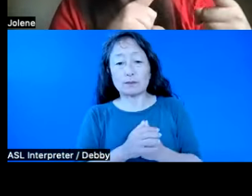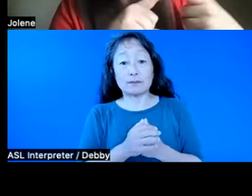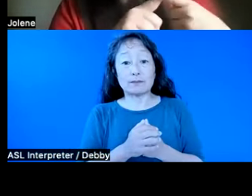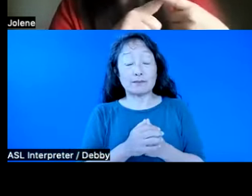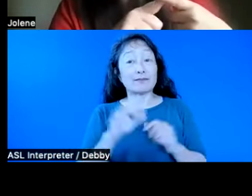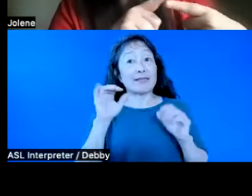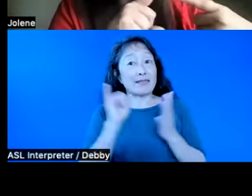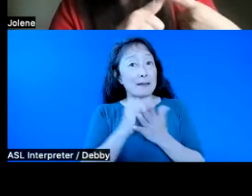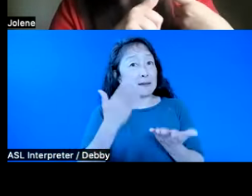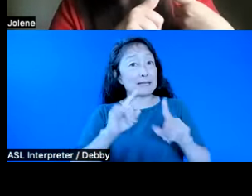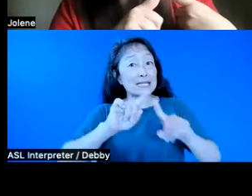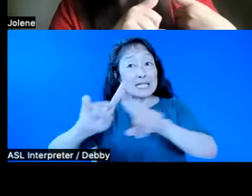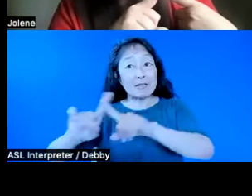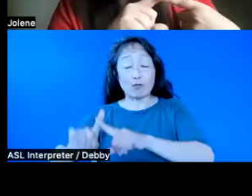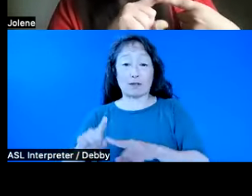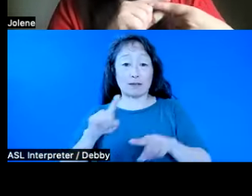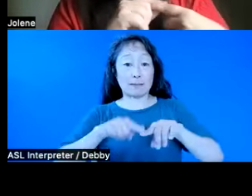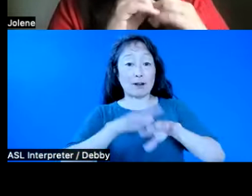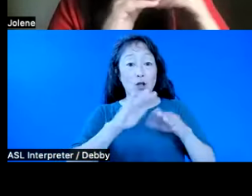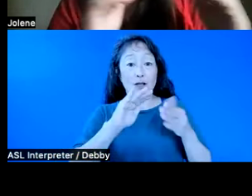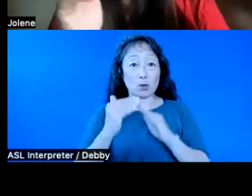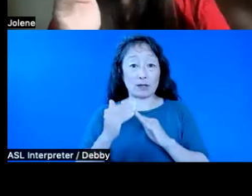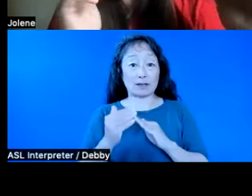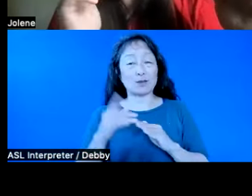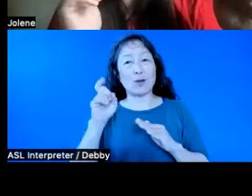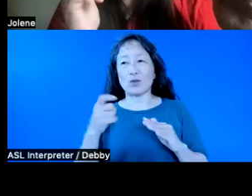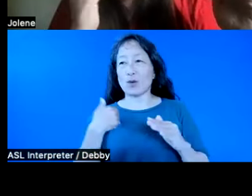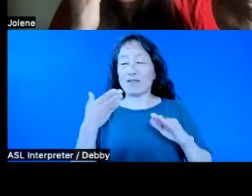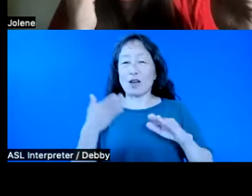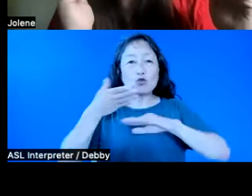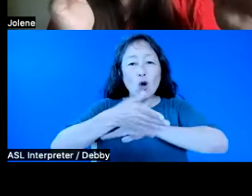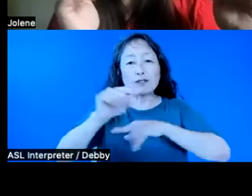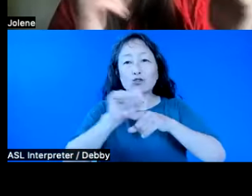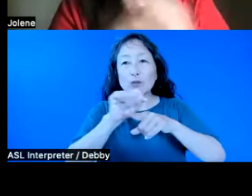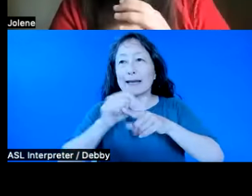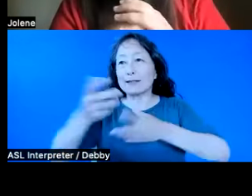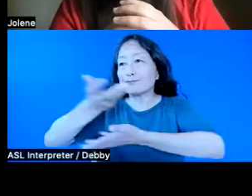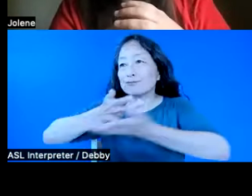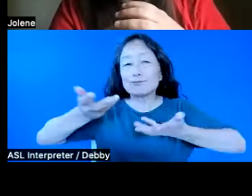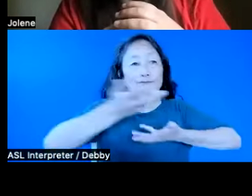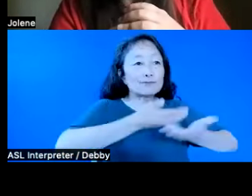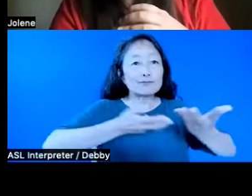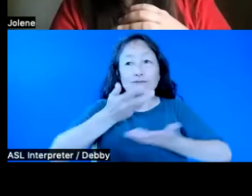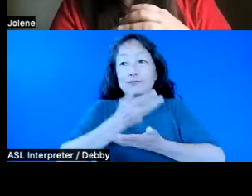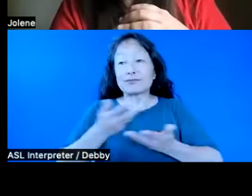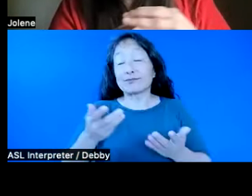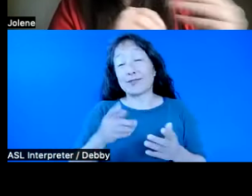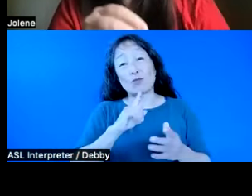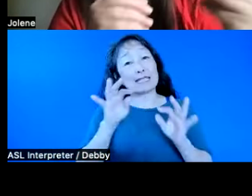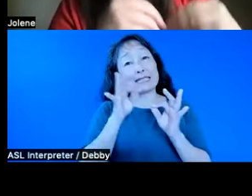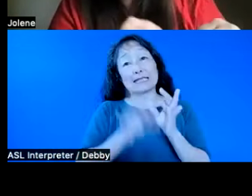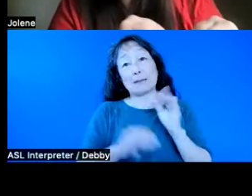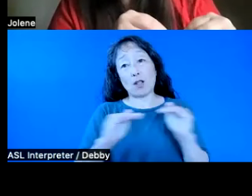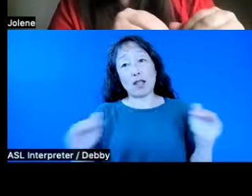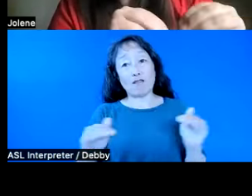already, that cross-training coordination, at the simplest level, that can be what people do. But really, to be